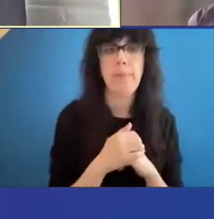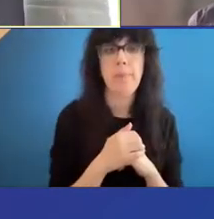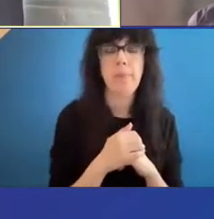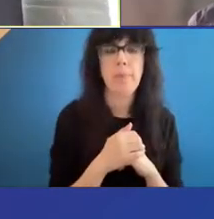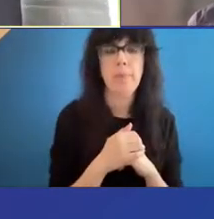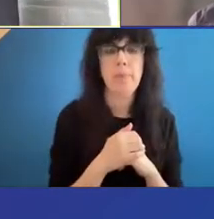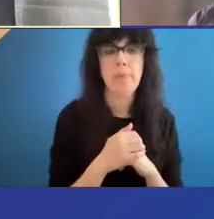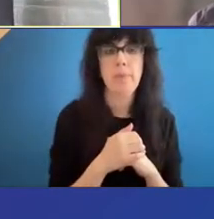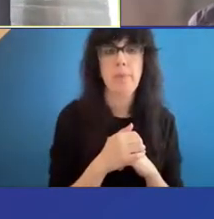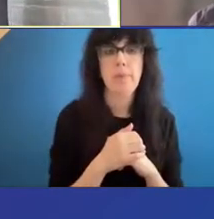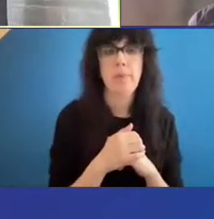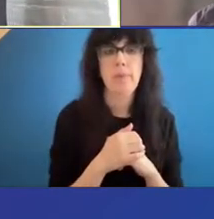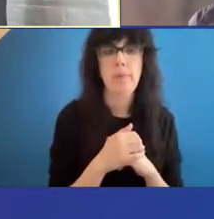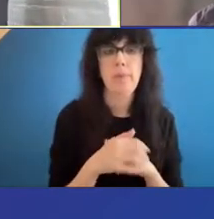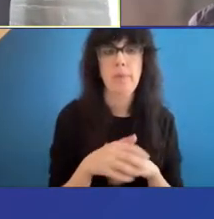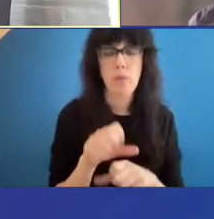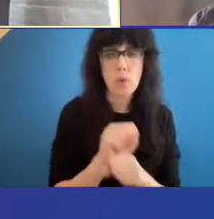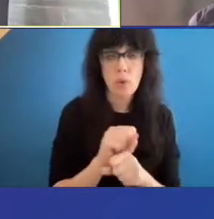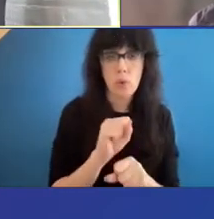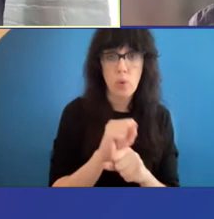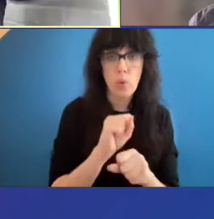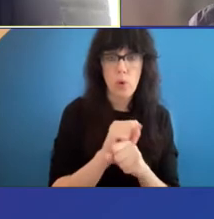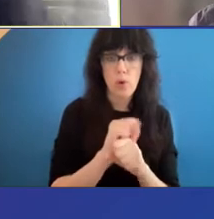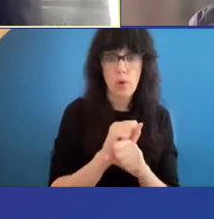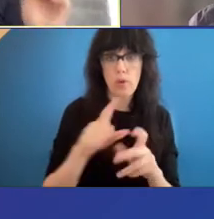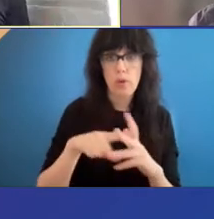the work begins for me